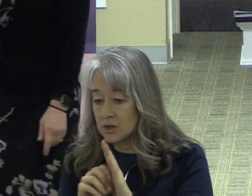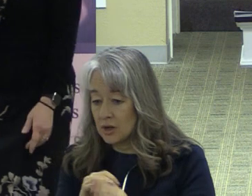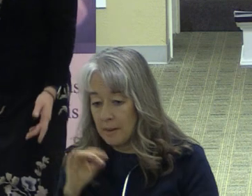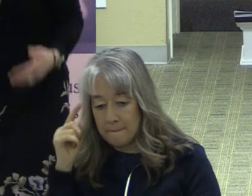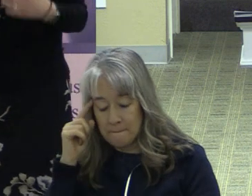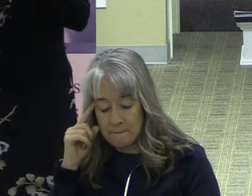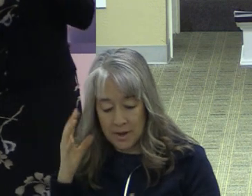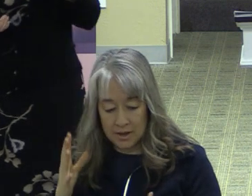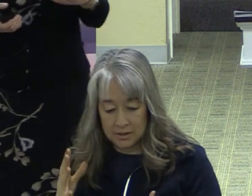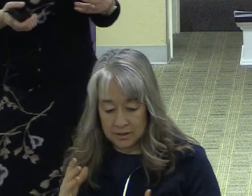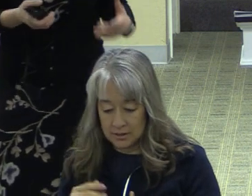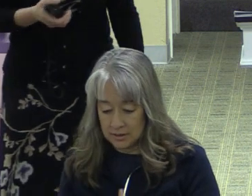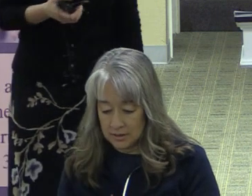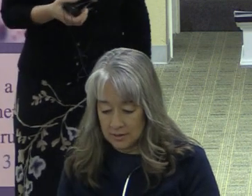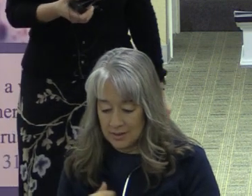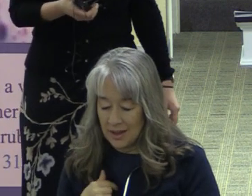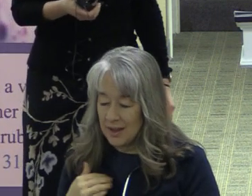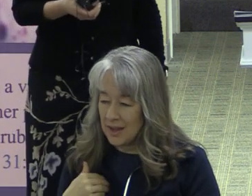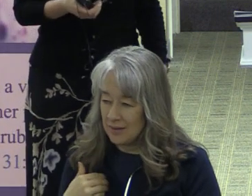minds.